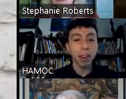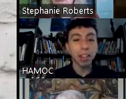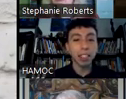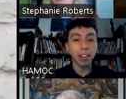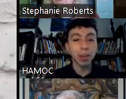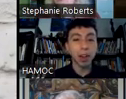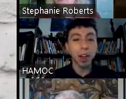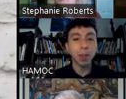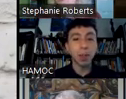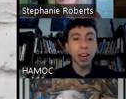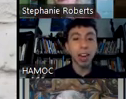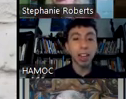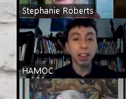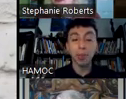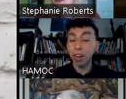All right.